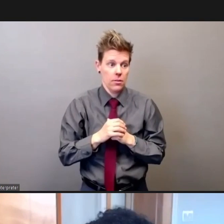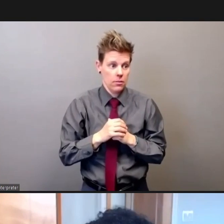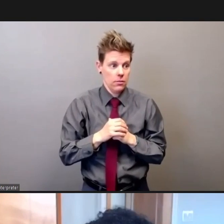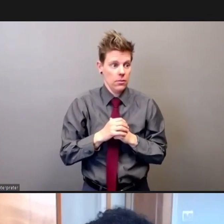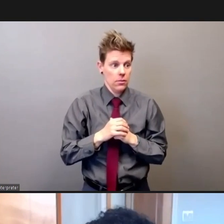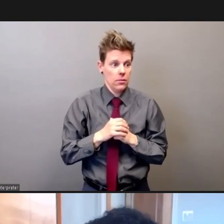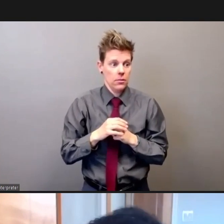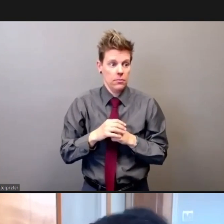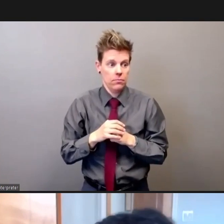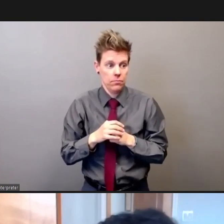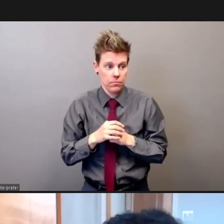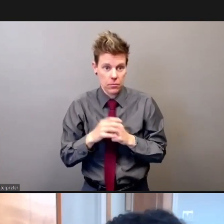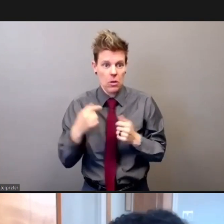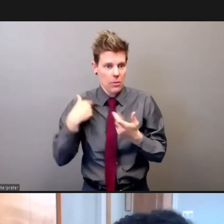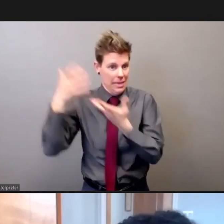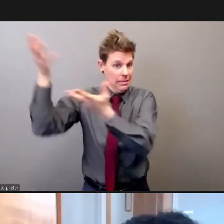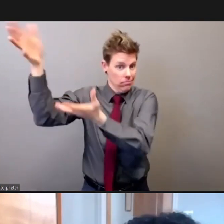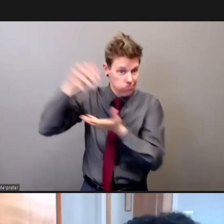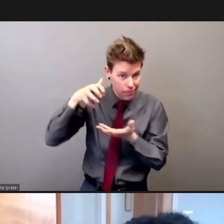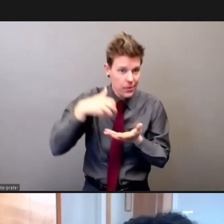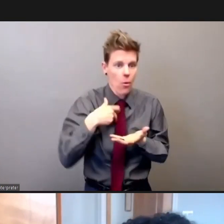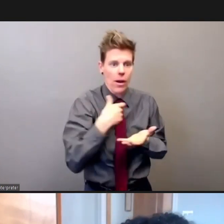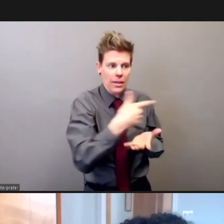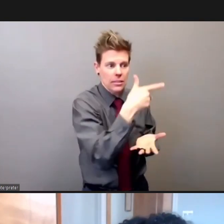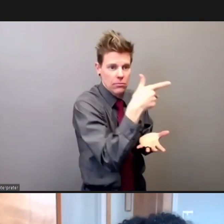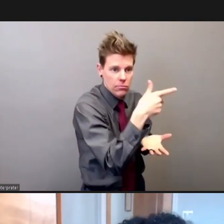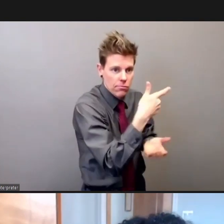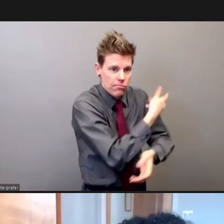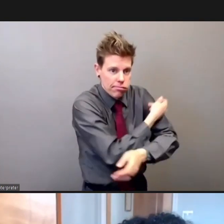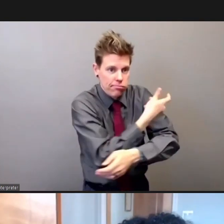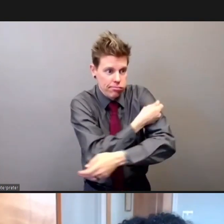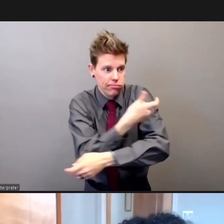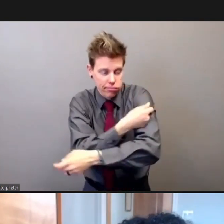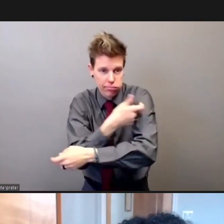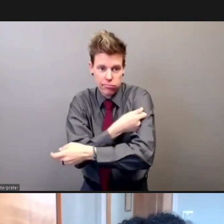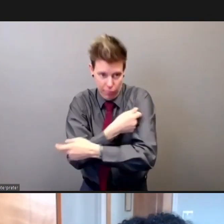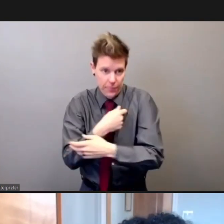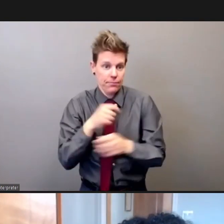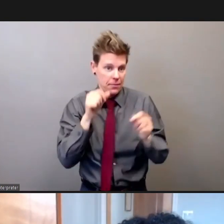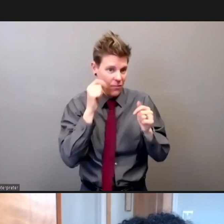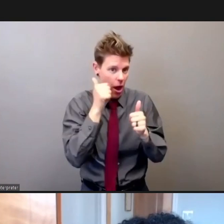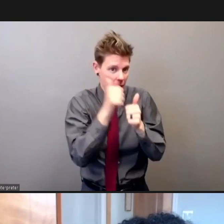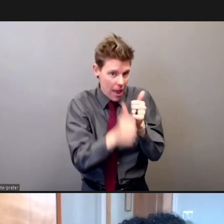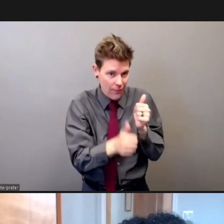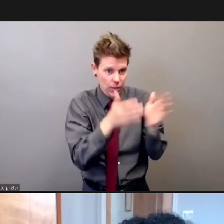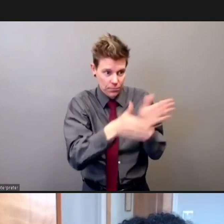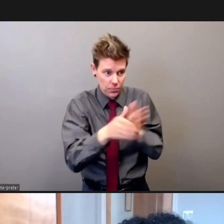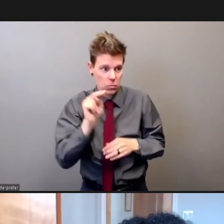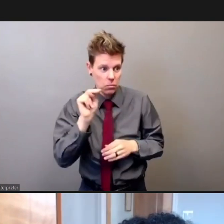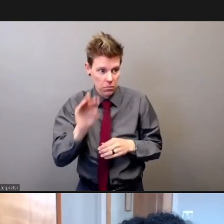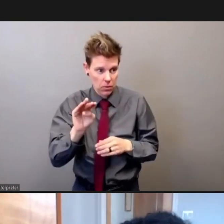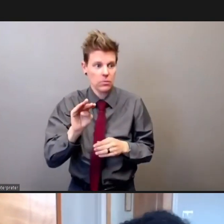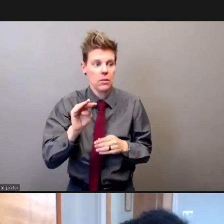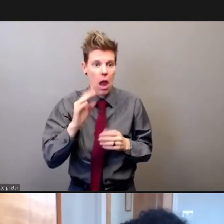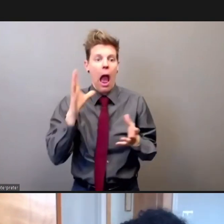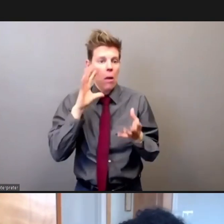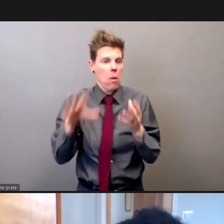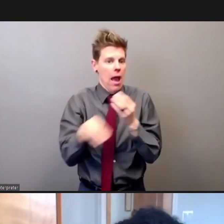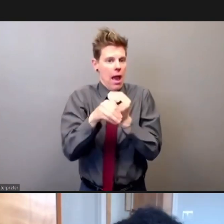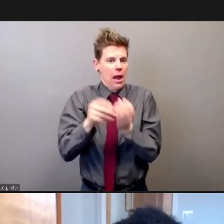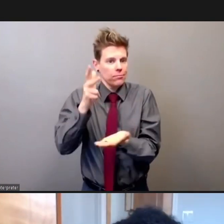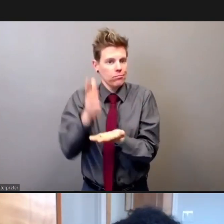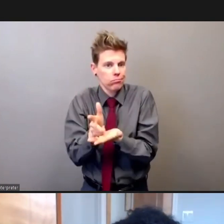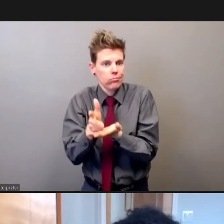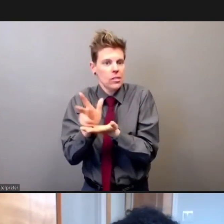New Mexico identified early in this conversation that, a mobile clinic, which imagine if you